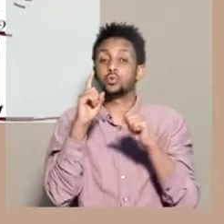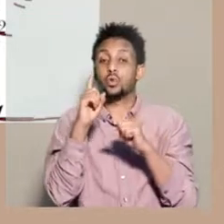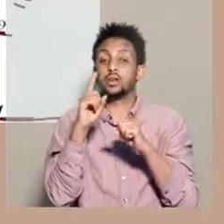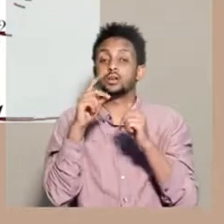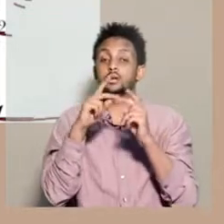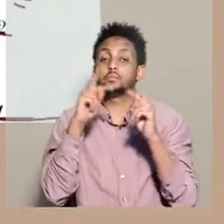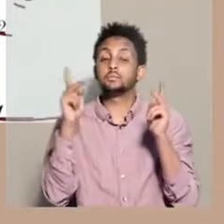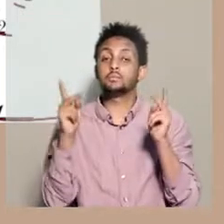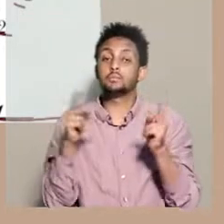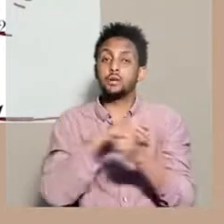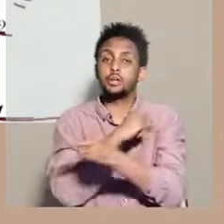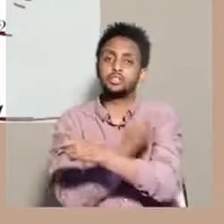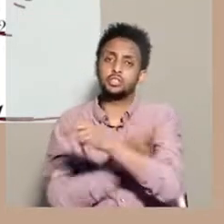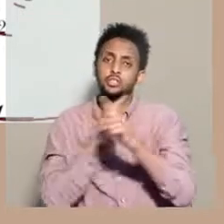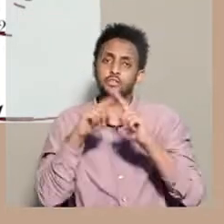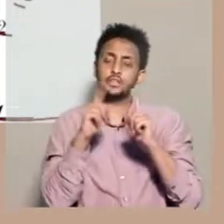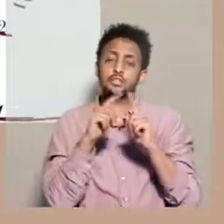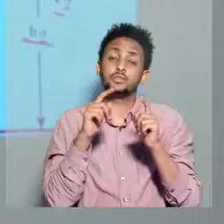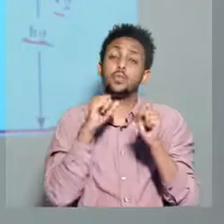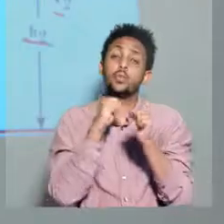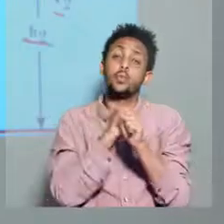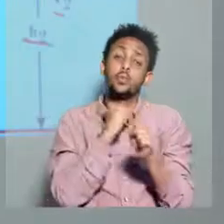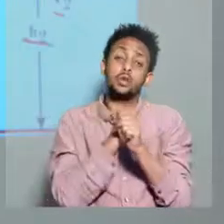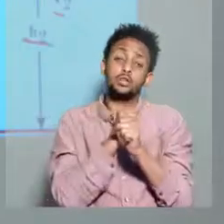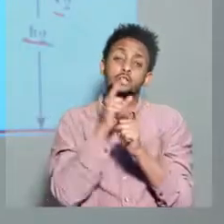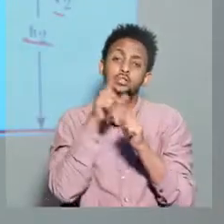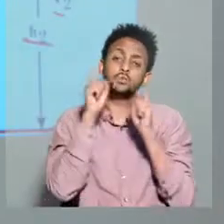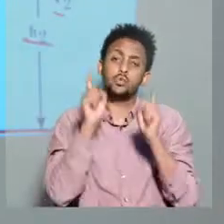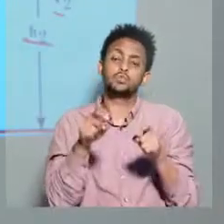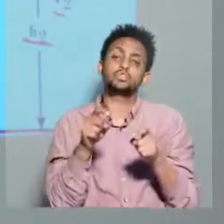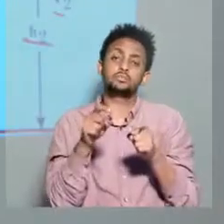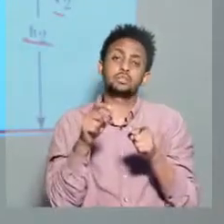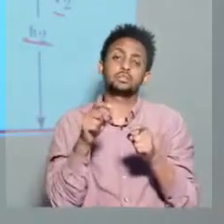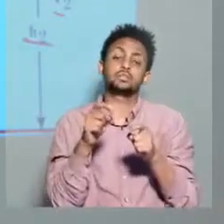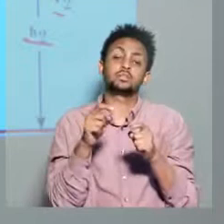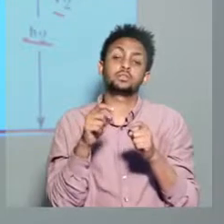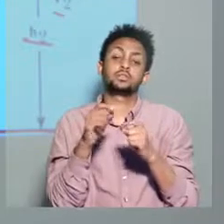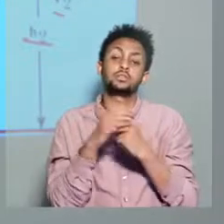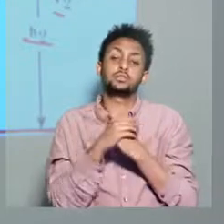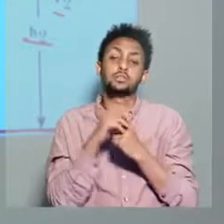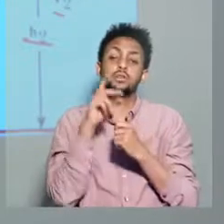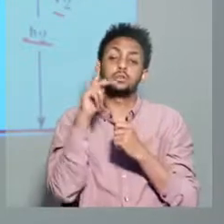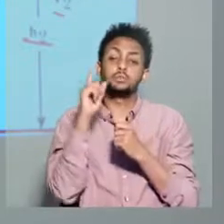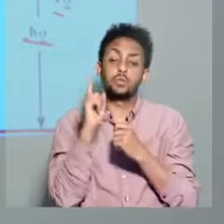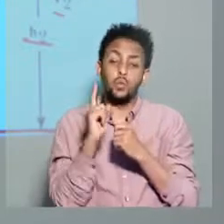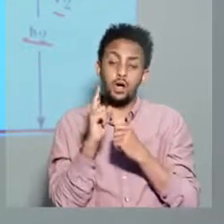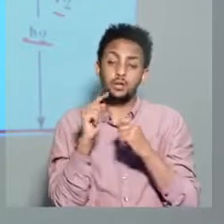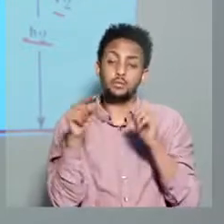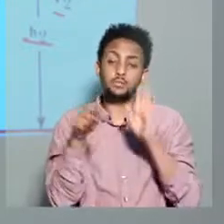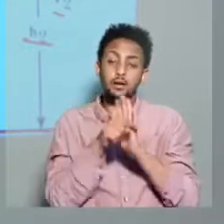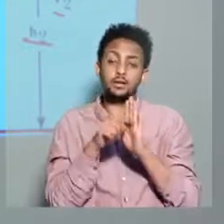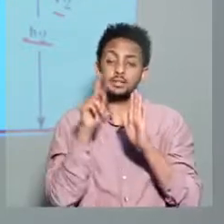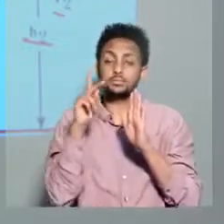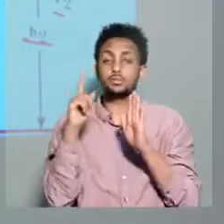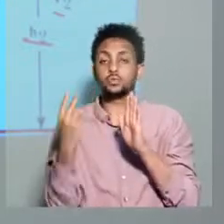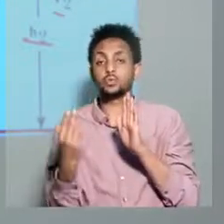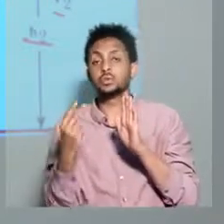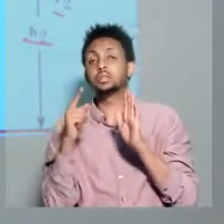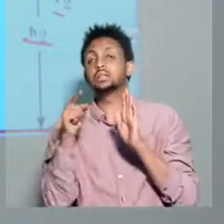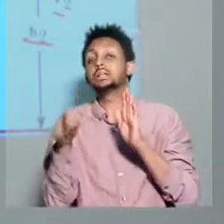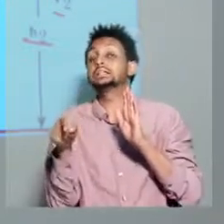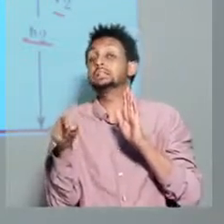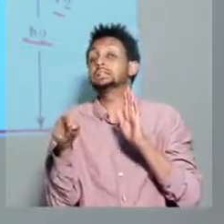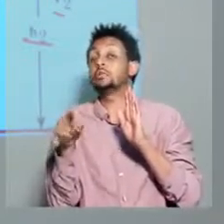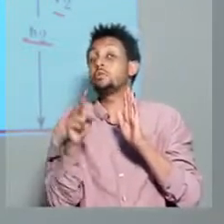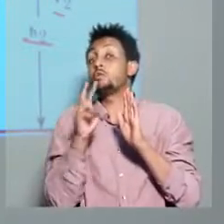pressure difference enables us to perform work. It's possible to have P1 minus P2, but instead